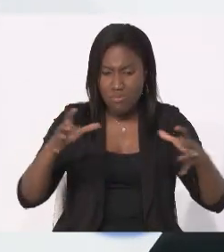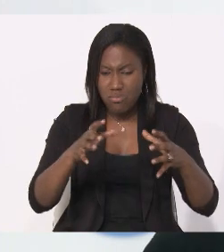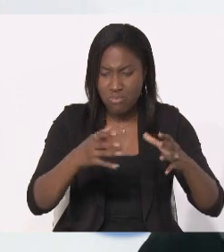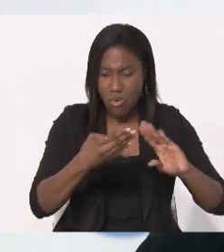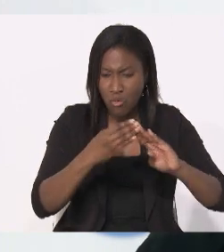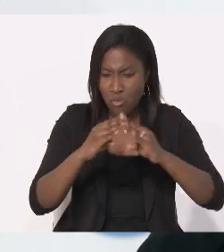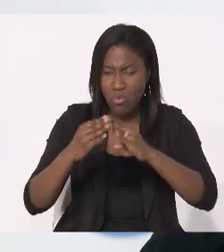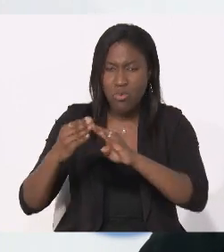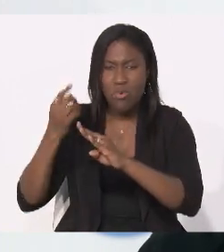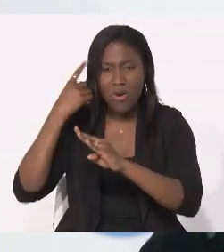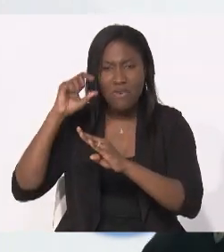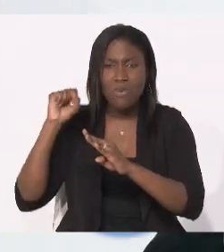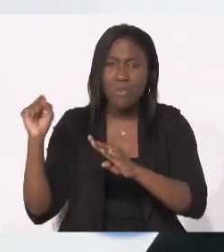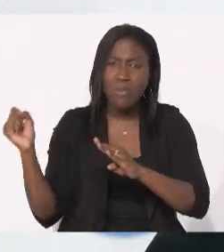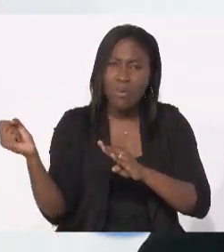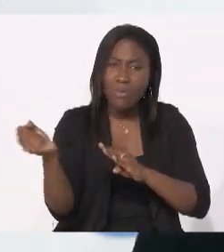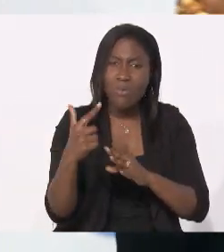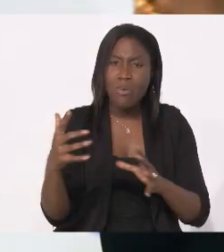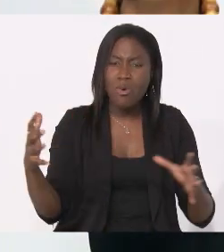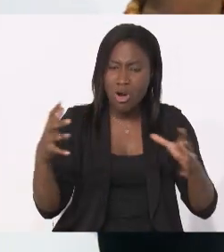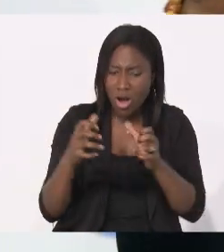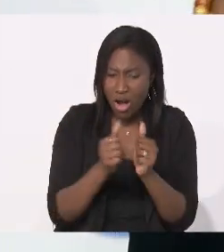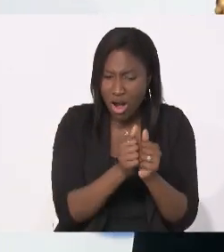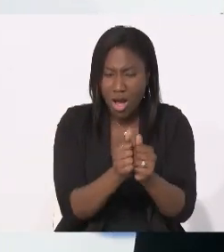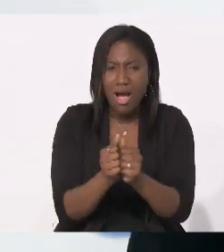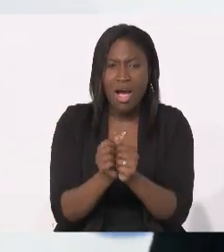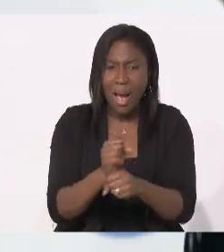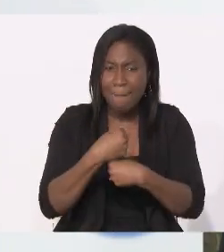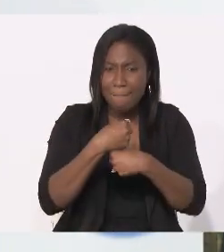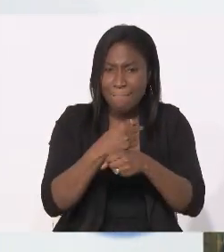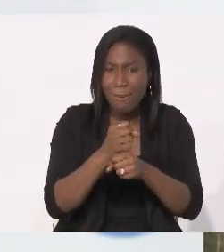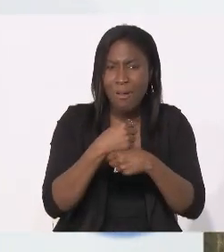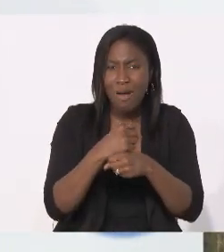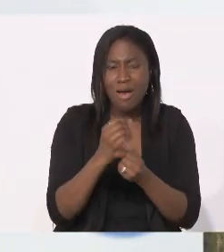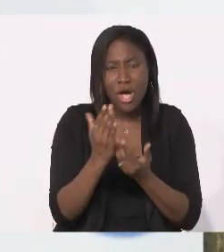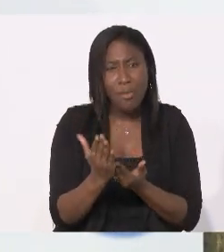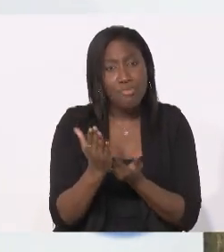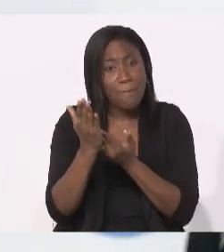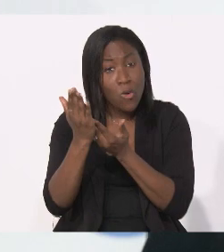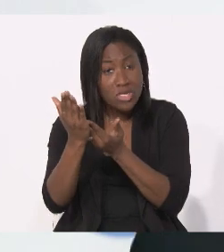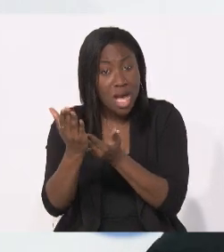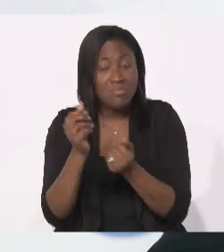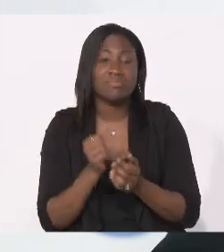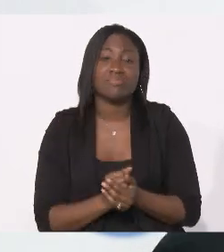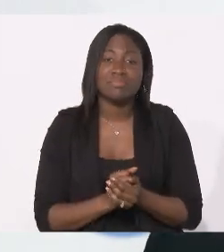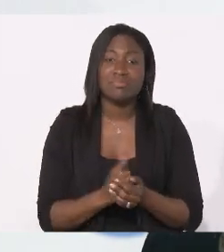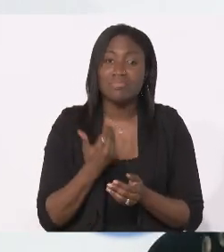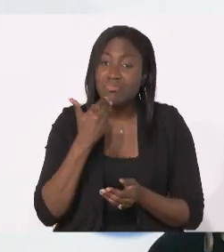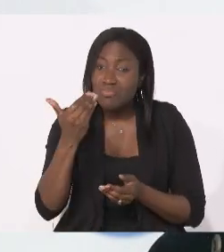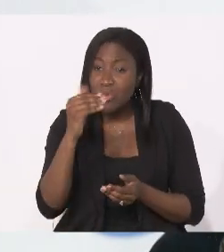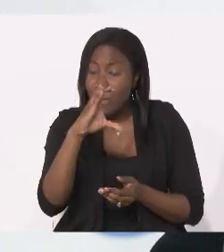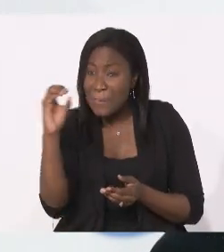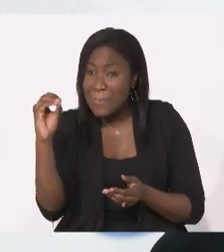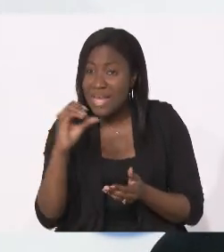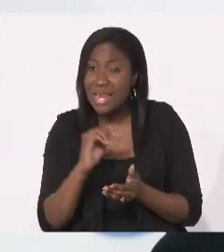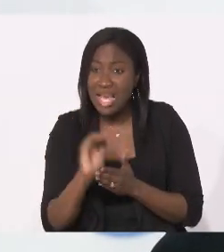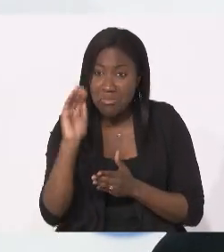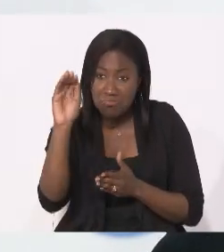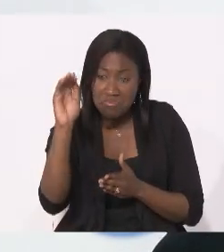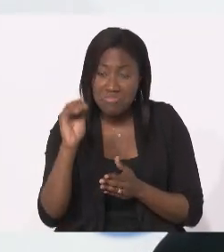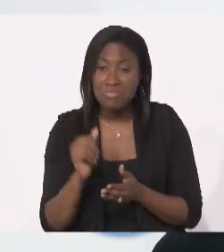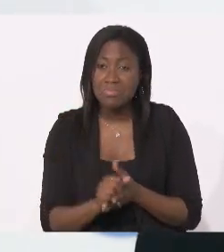but there's money to be made. It's an industry, and I'm waiting on Leslie Ann to chime in here, that